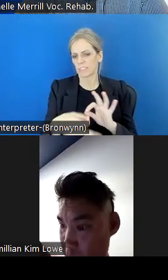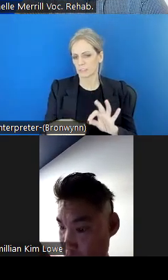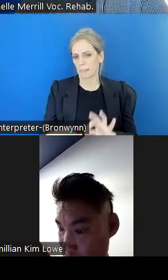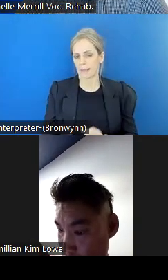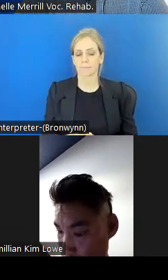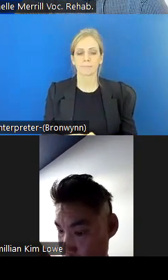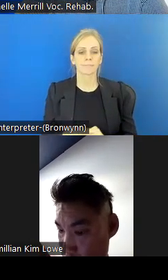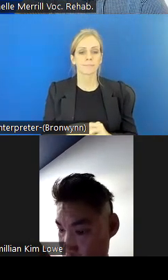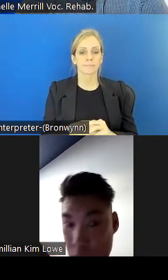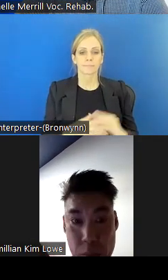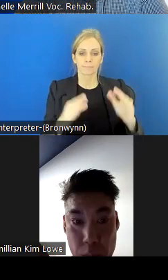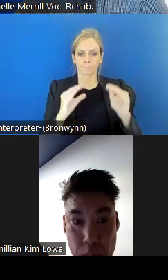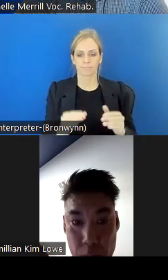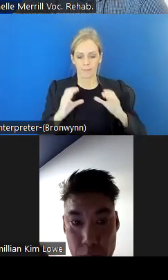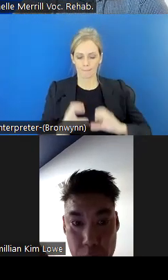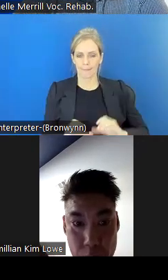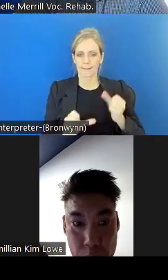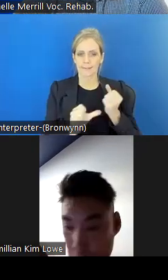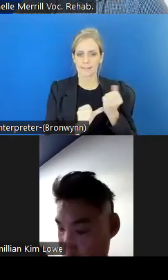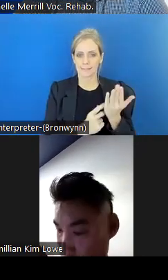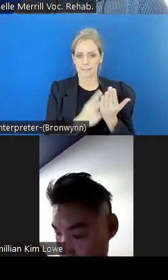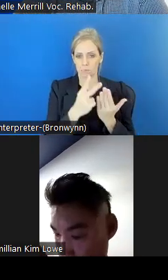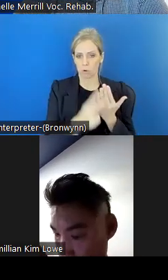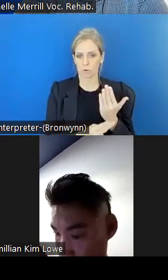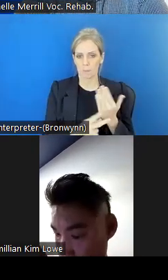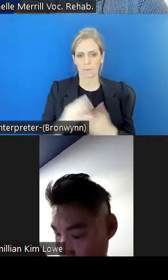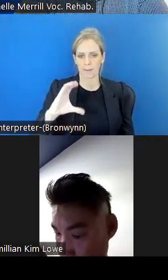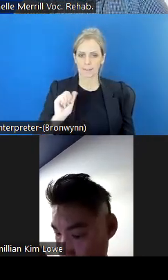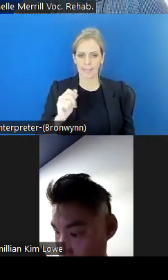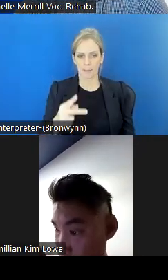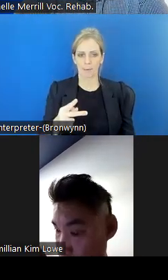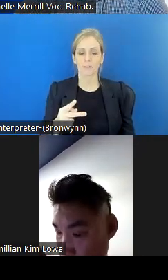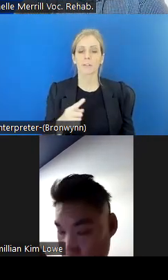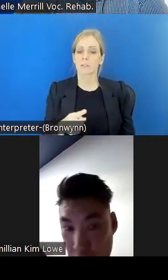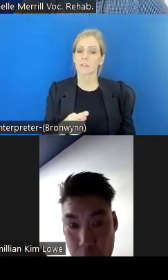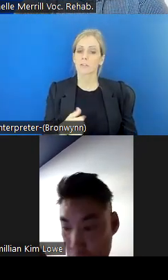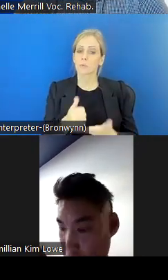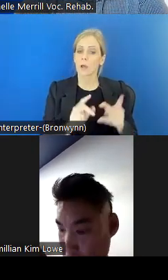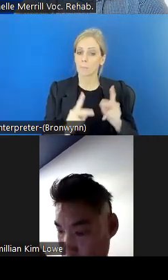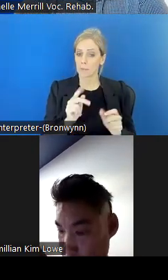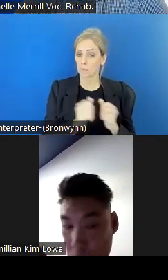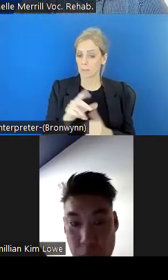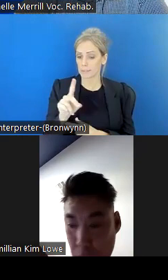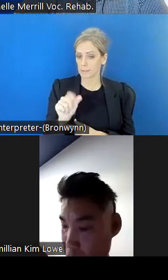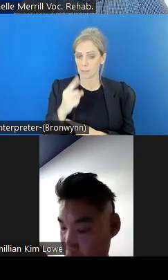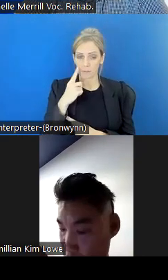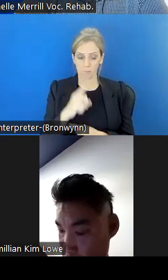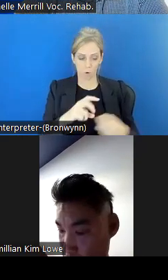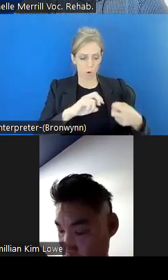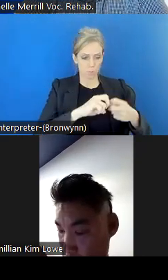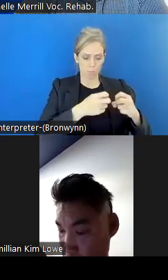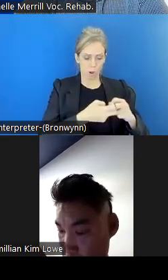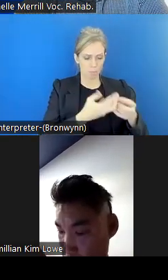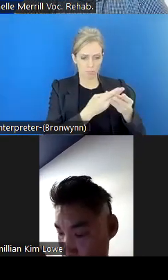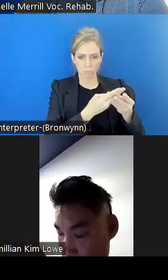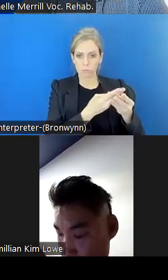This is about our client assistance program, which is designed to assist individuals with disabilities to resolve problems that they may experience with